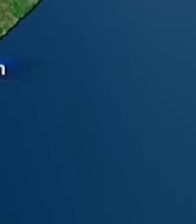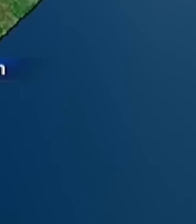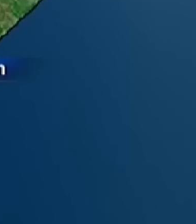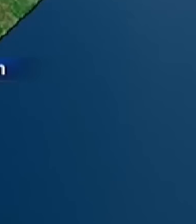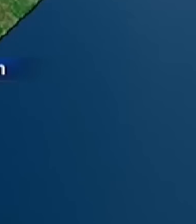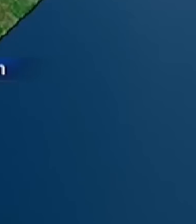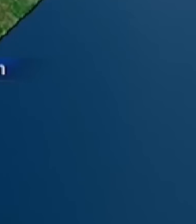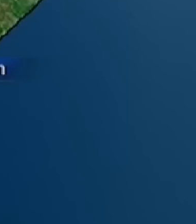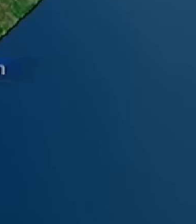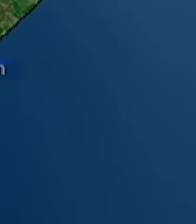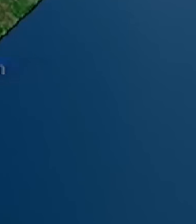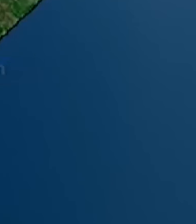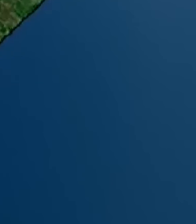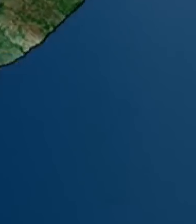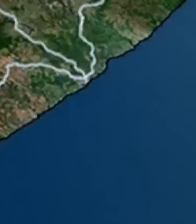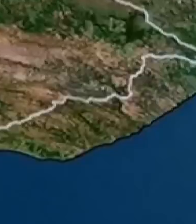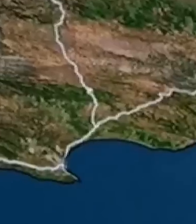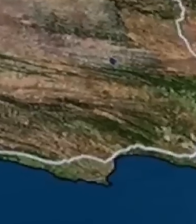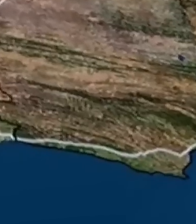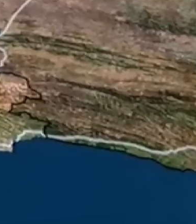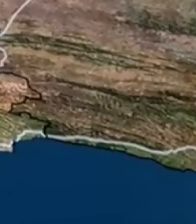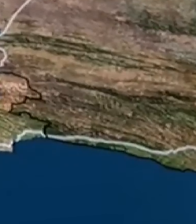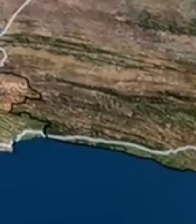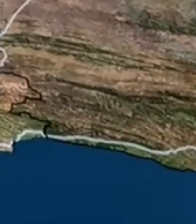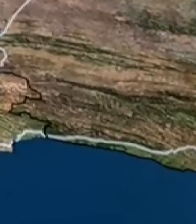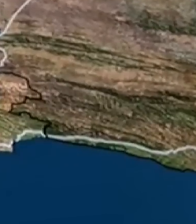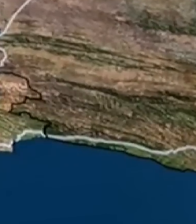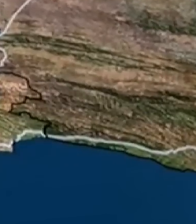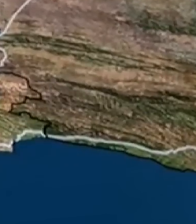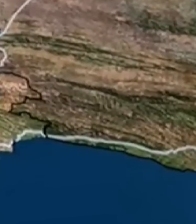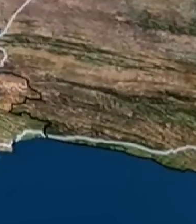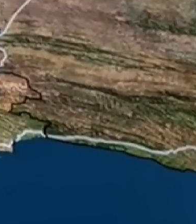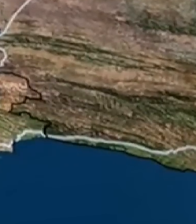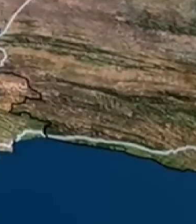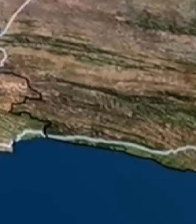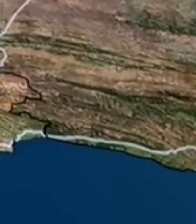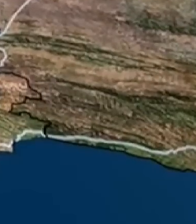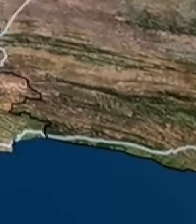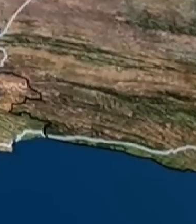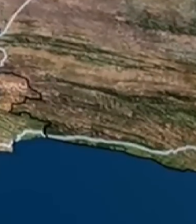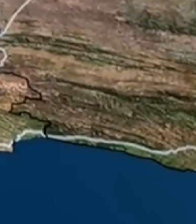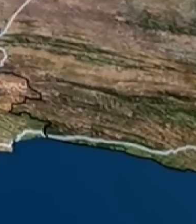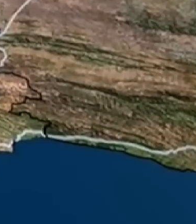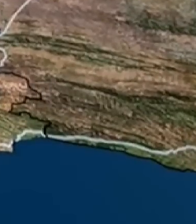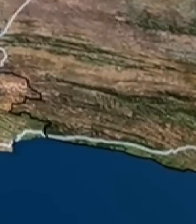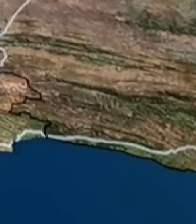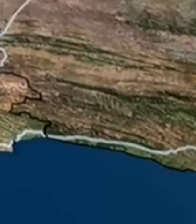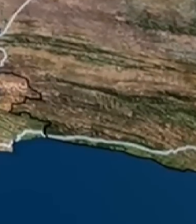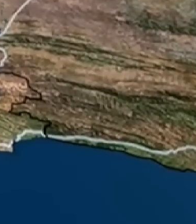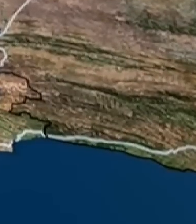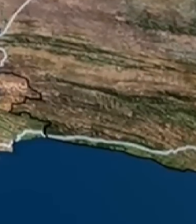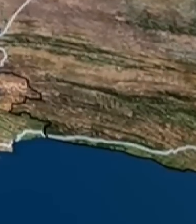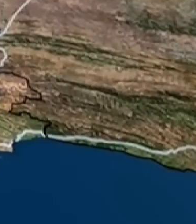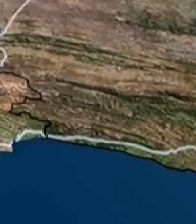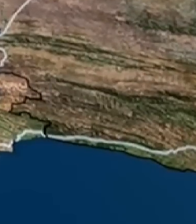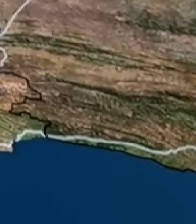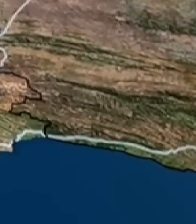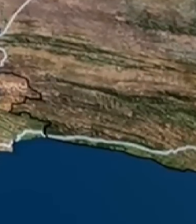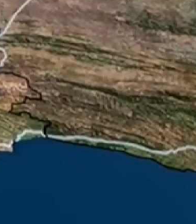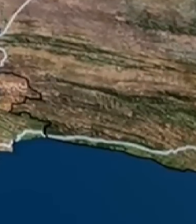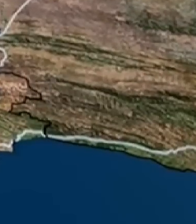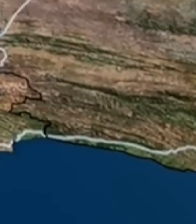shebile ka maletswa le hona ka hare komani khadi di phama le fela ho mashome a mabedi a metso e medical ofela sentse re shebile ka Linksburg o tla jela ka Riversdale le teng go